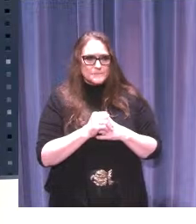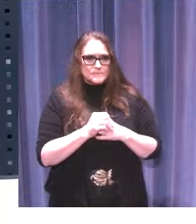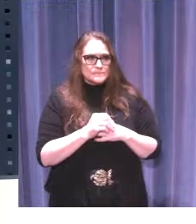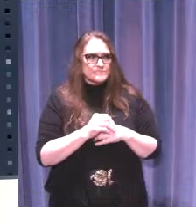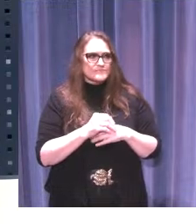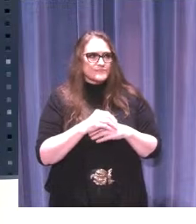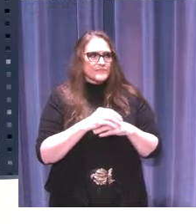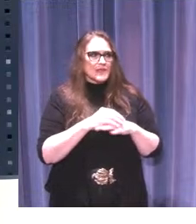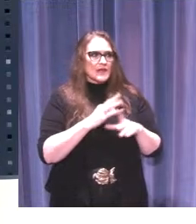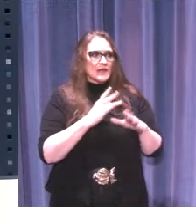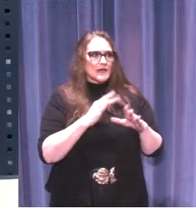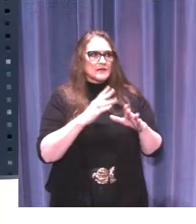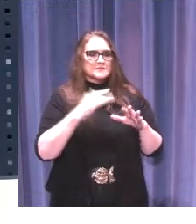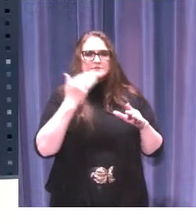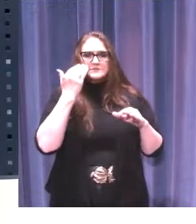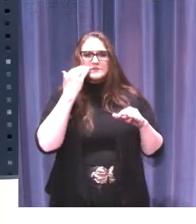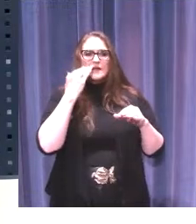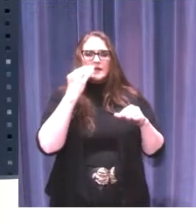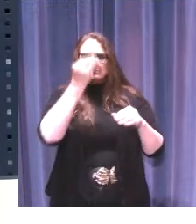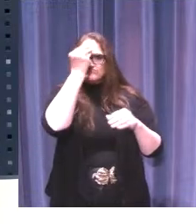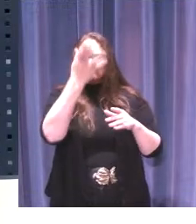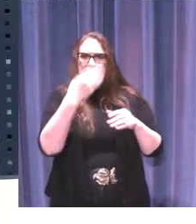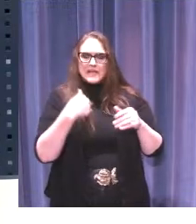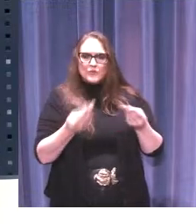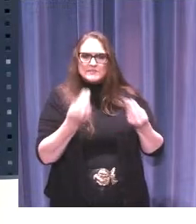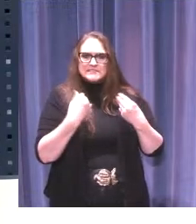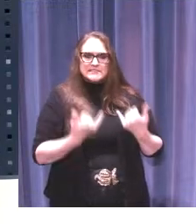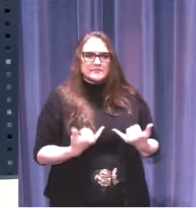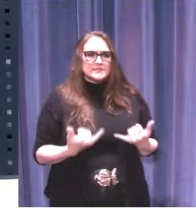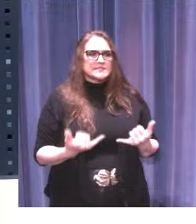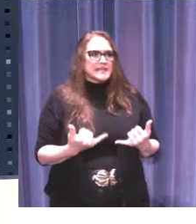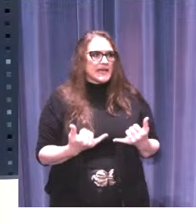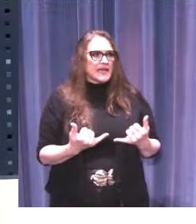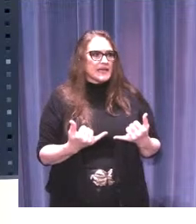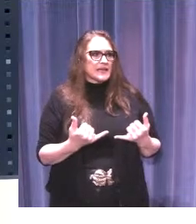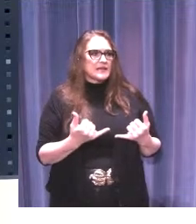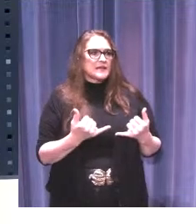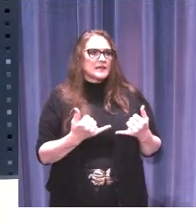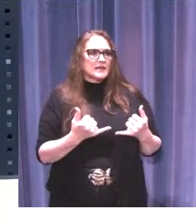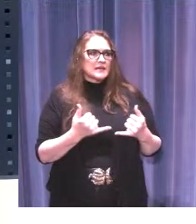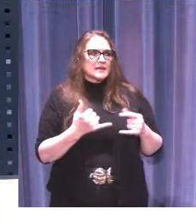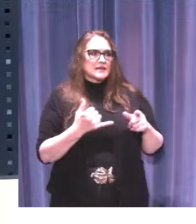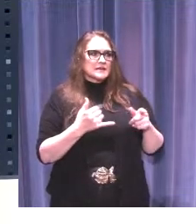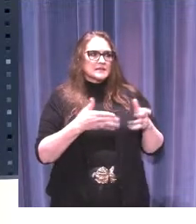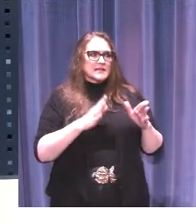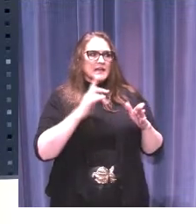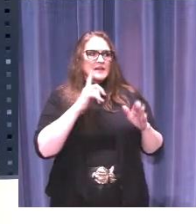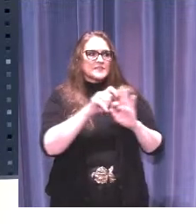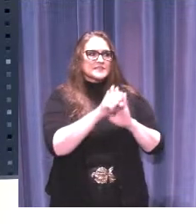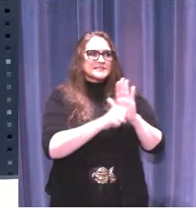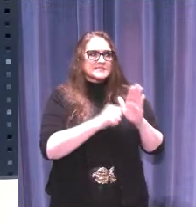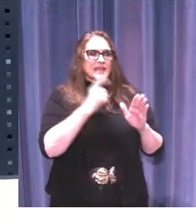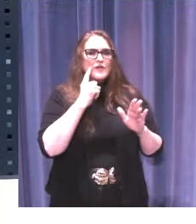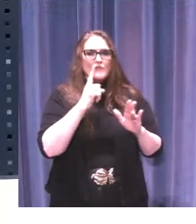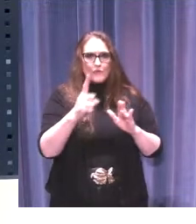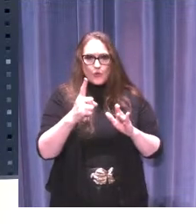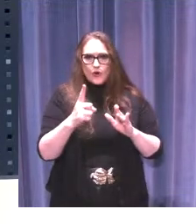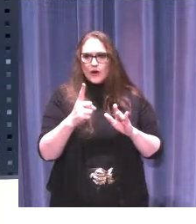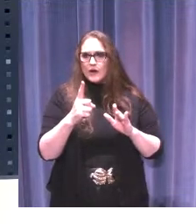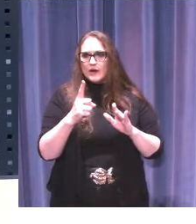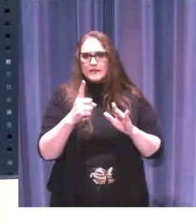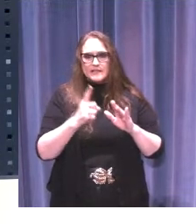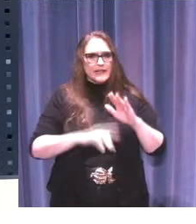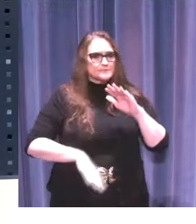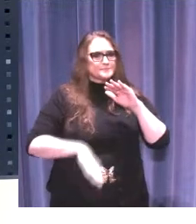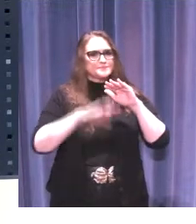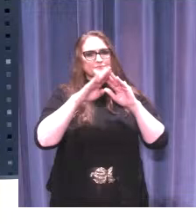email or note I was given today lauded the state for record hiring in